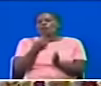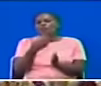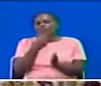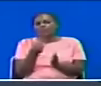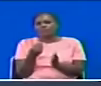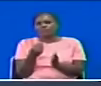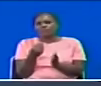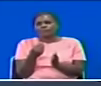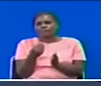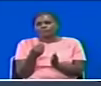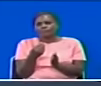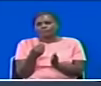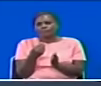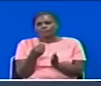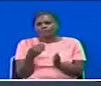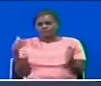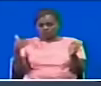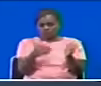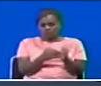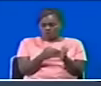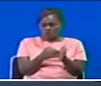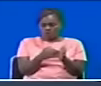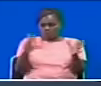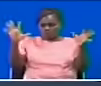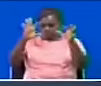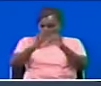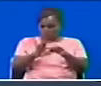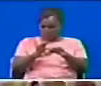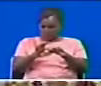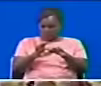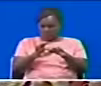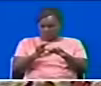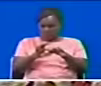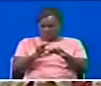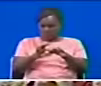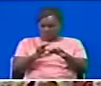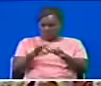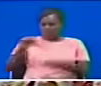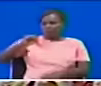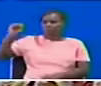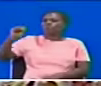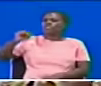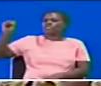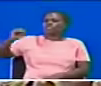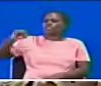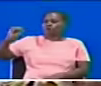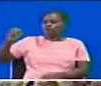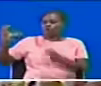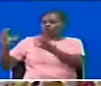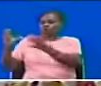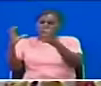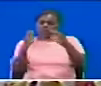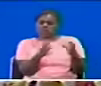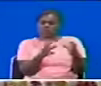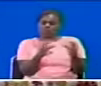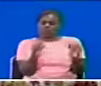stopping you, Senator? Well, what stops us to be together and do all those things is just because of our political alienations. Yeah. And you